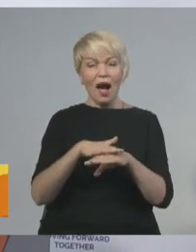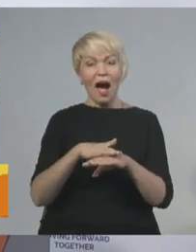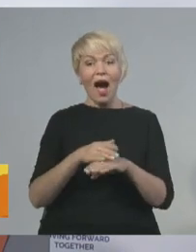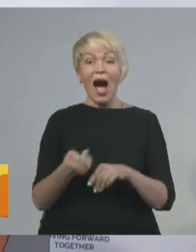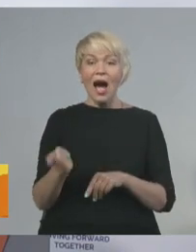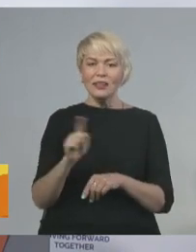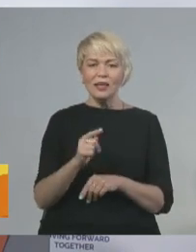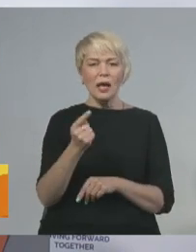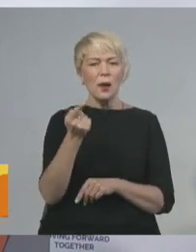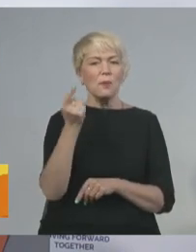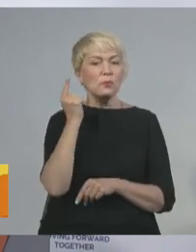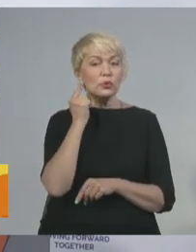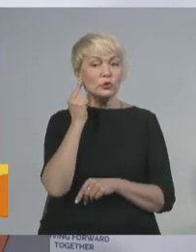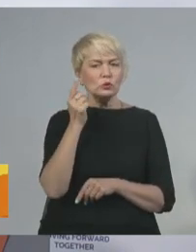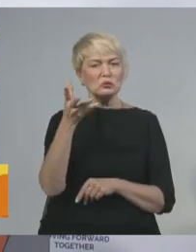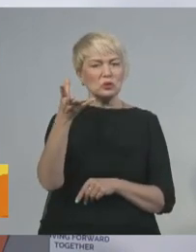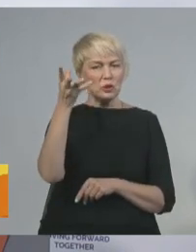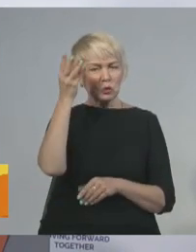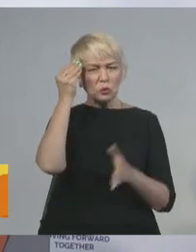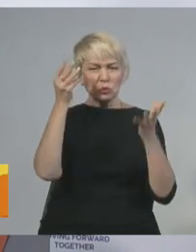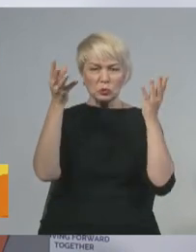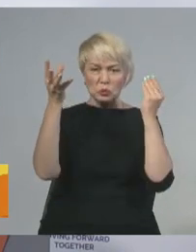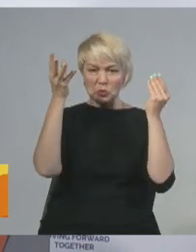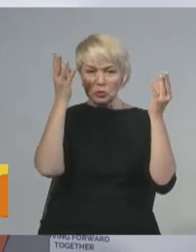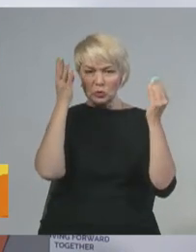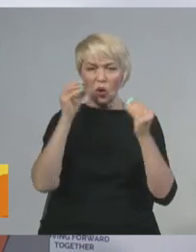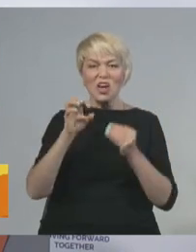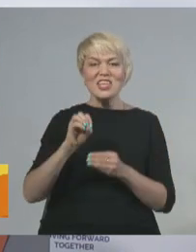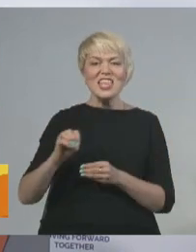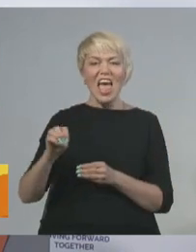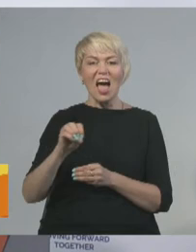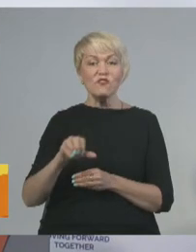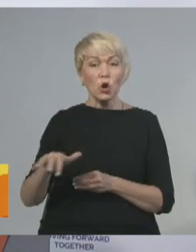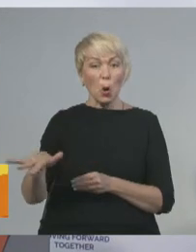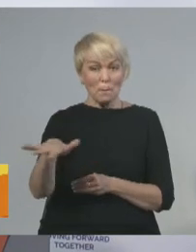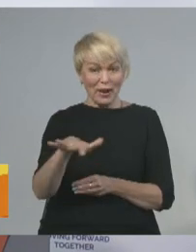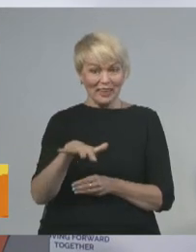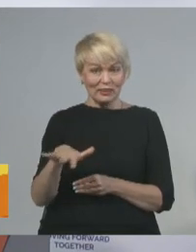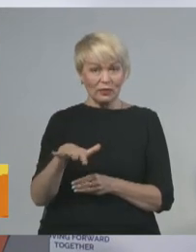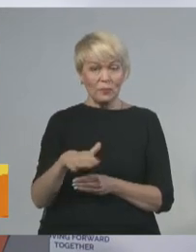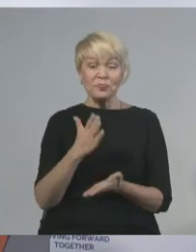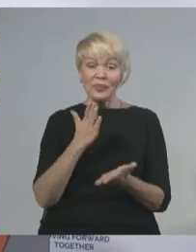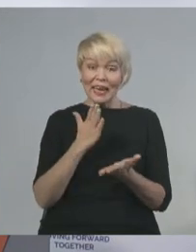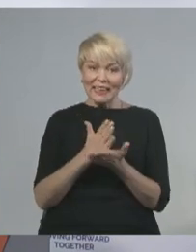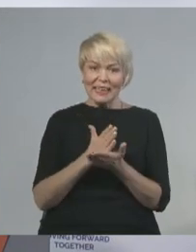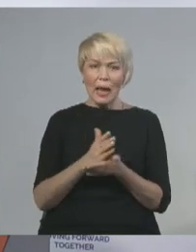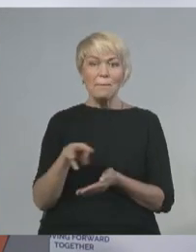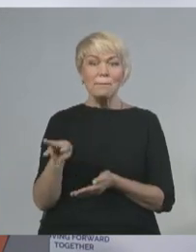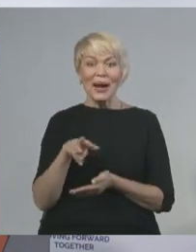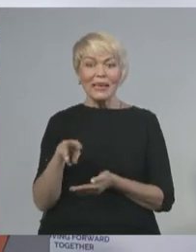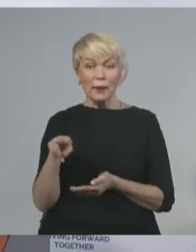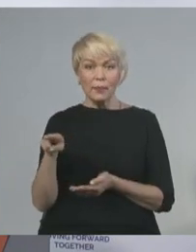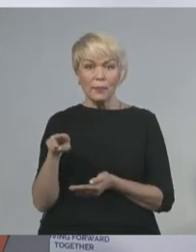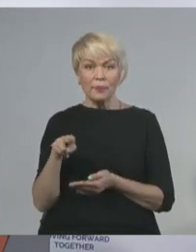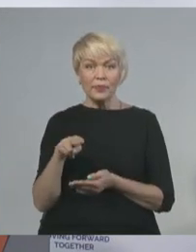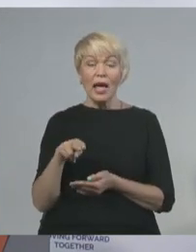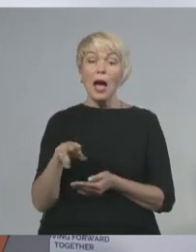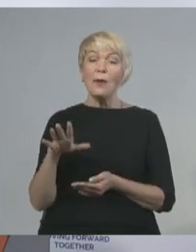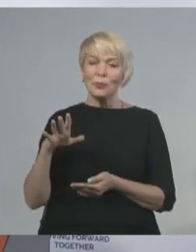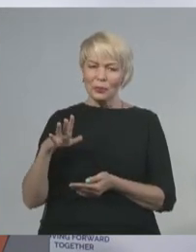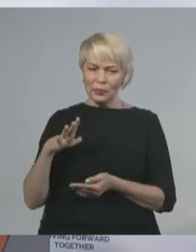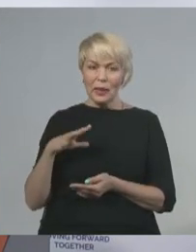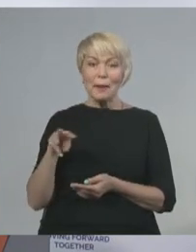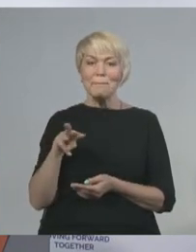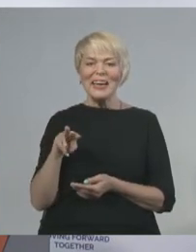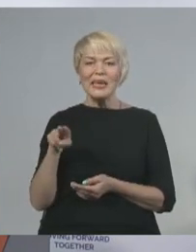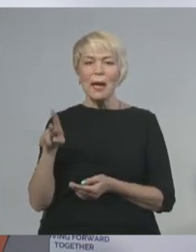horizon view so we had maria parson lovren from swedish radio we had camille maniac from radio culture in